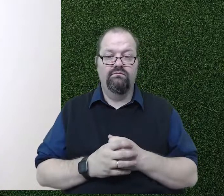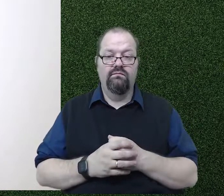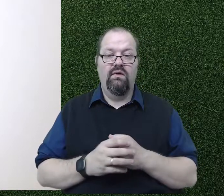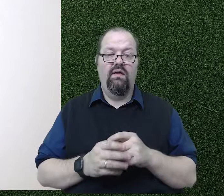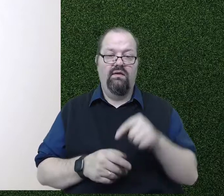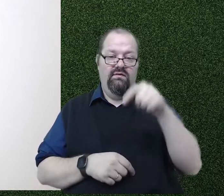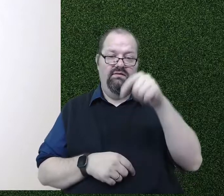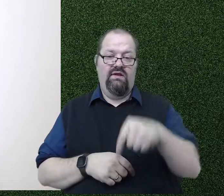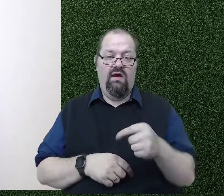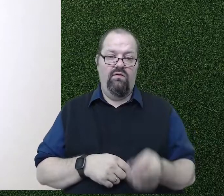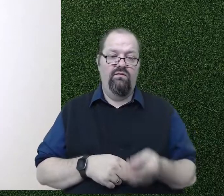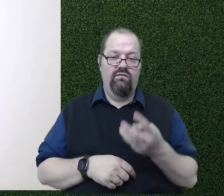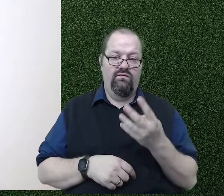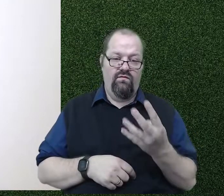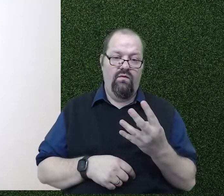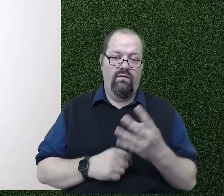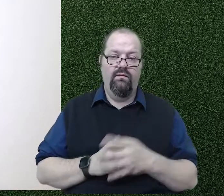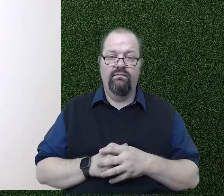in the y.